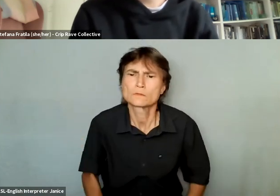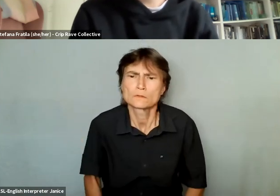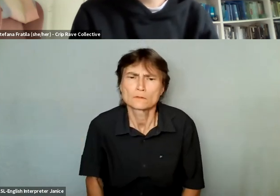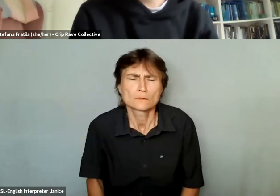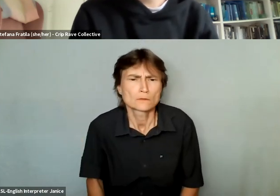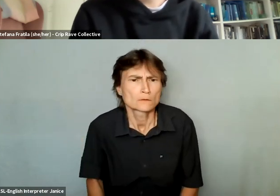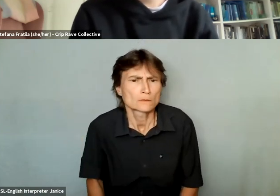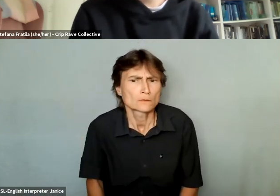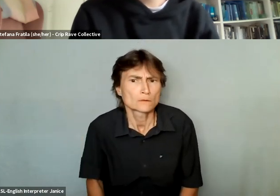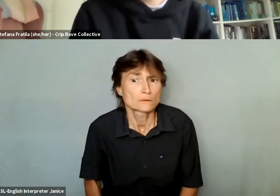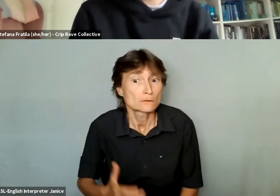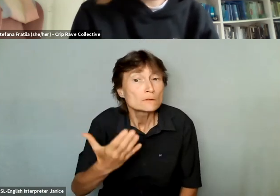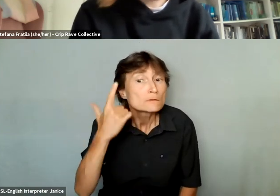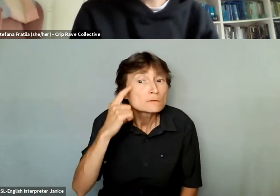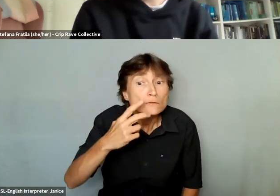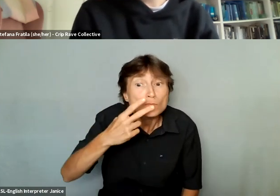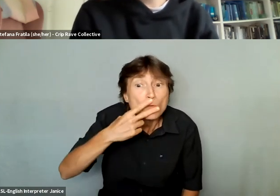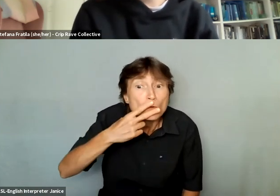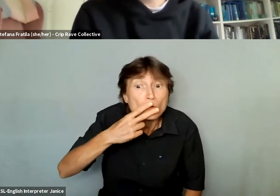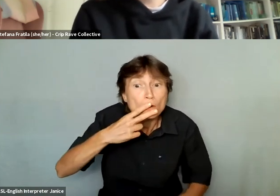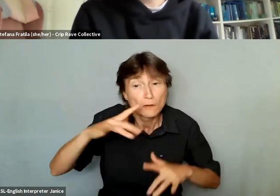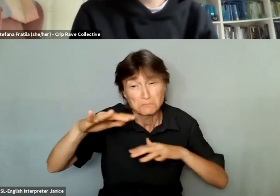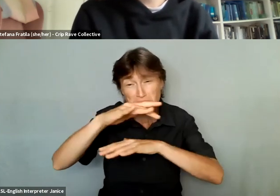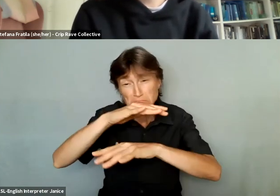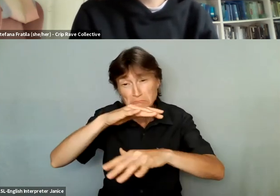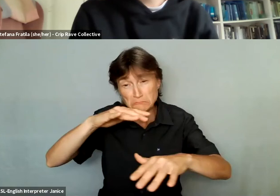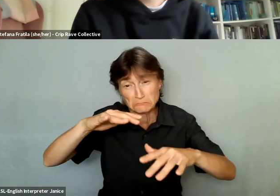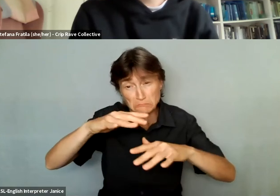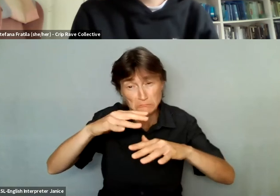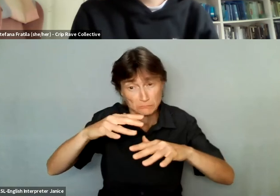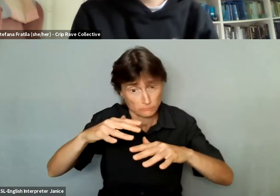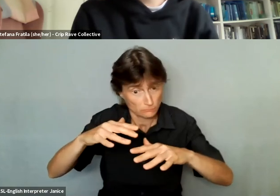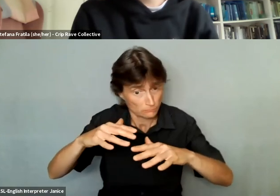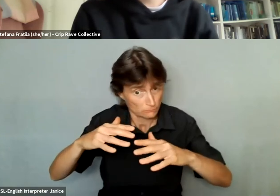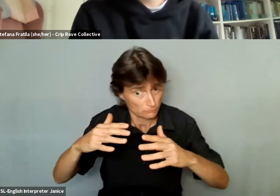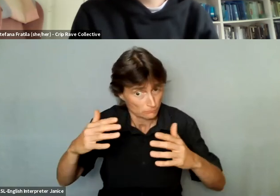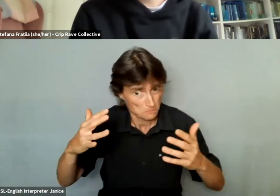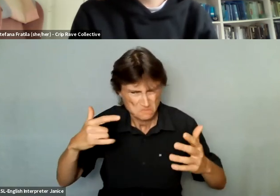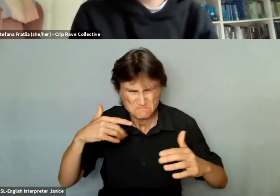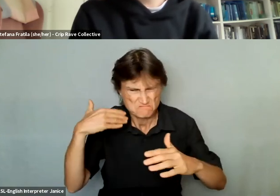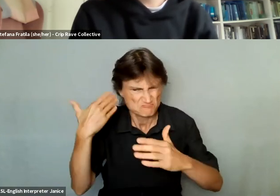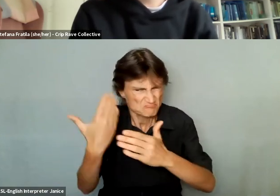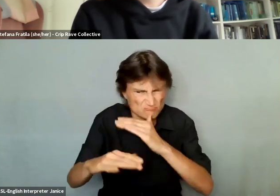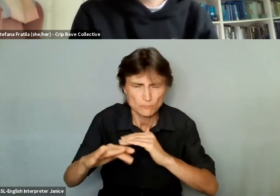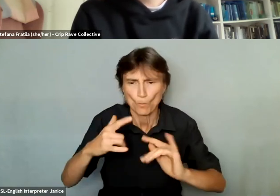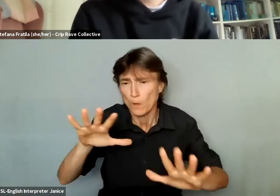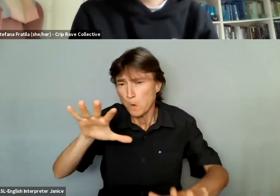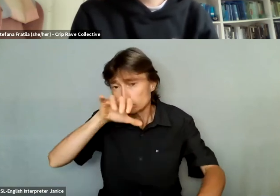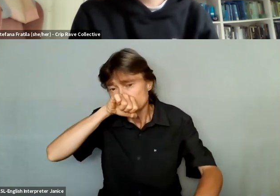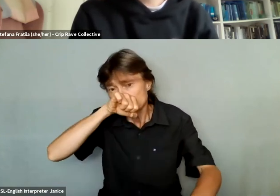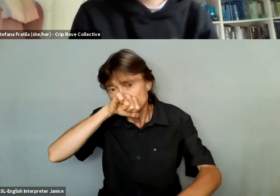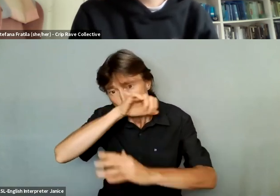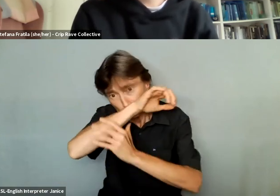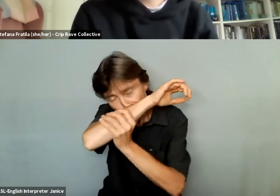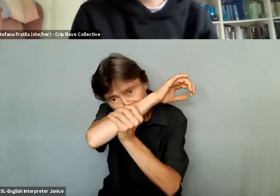they'll be not smoke-free spaces, and we would enter and it's full of smoke. And if I